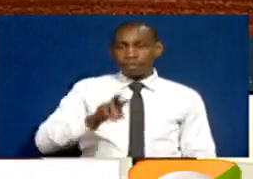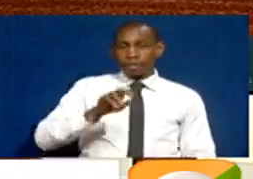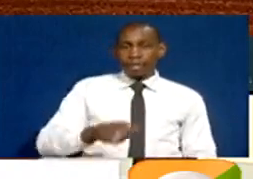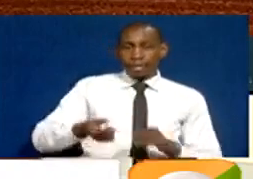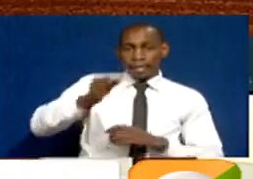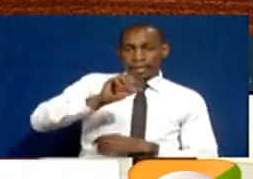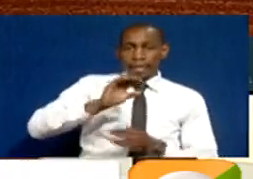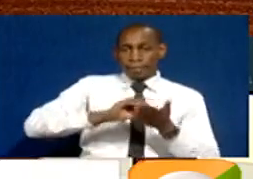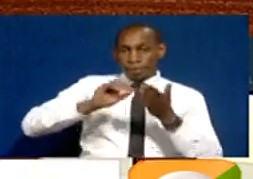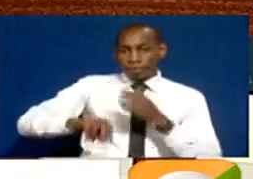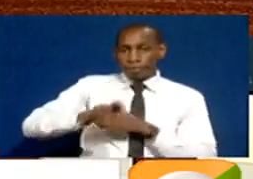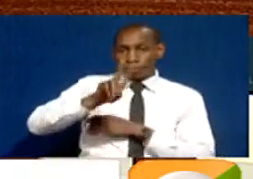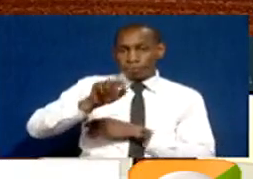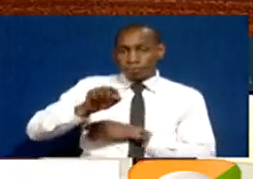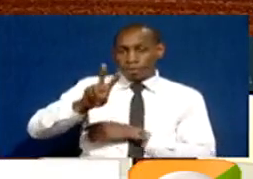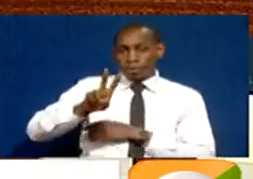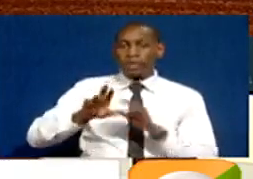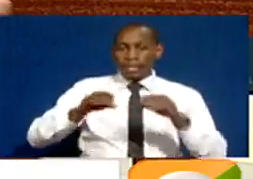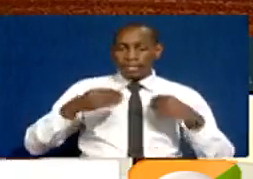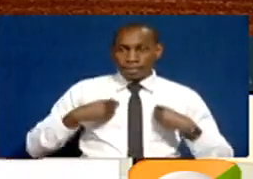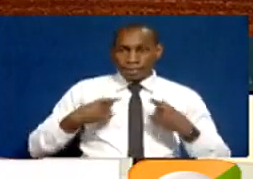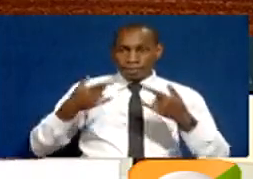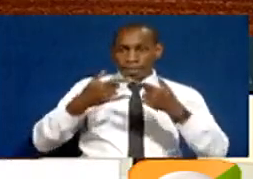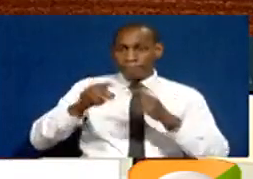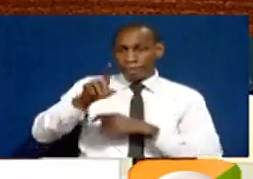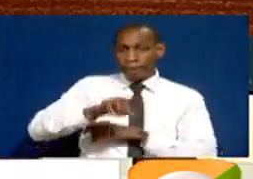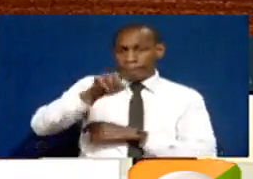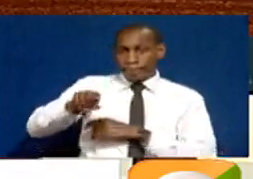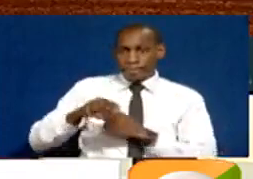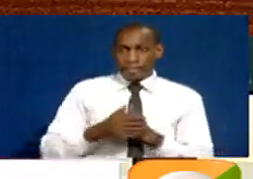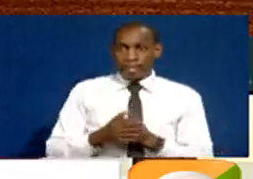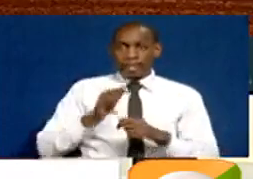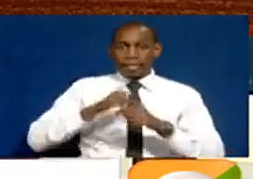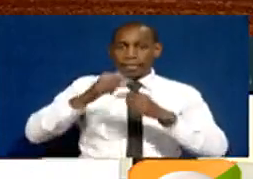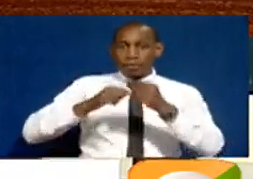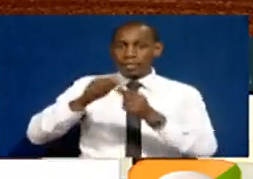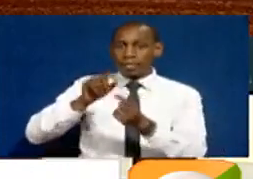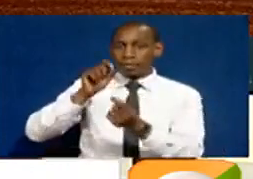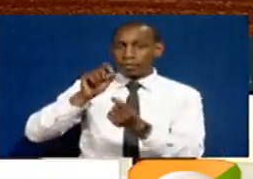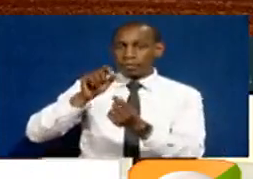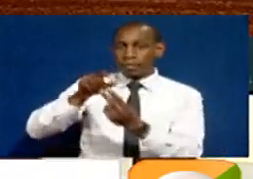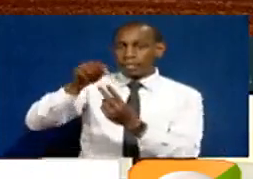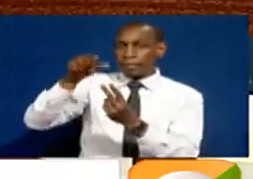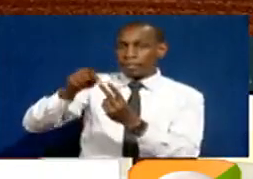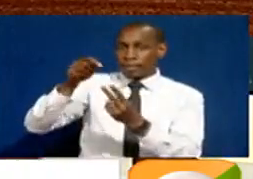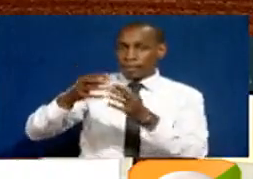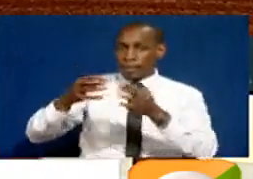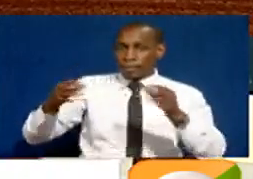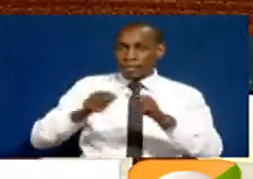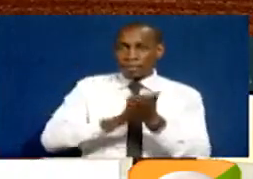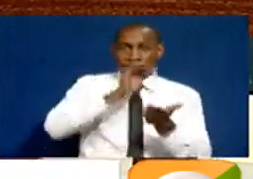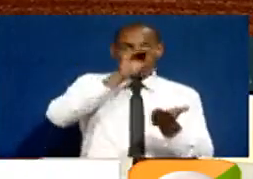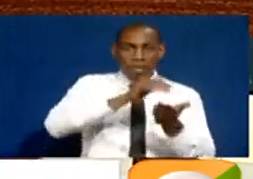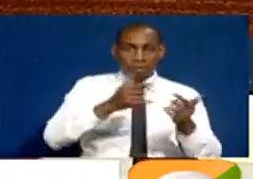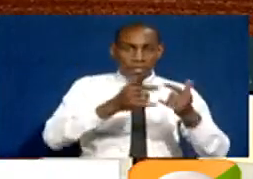Plus minus 2.2. That is an acceptable range. The more you increase the sample, the more you reduce the